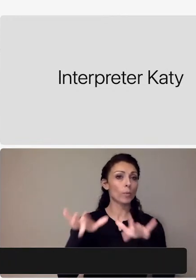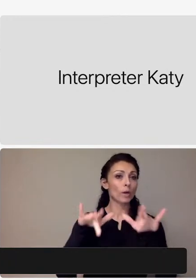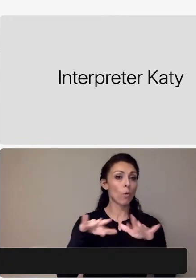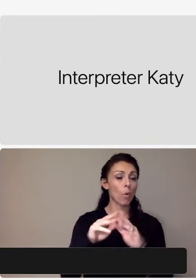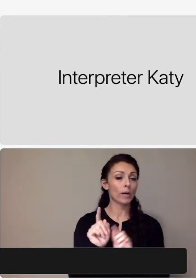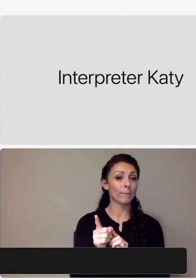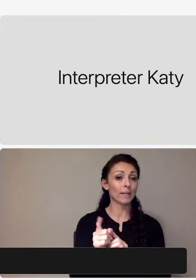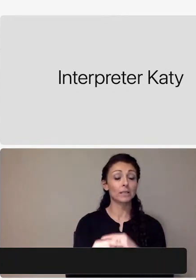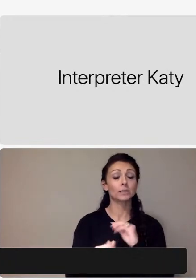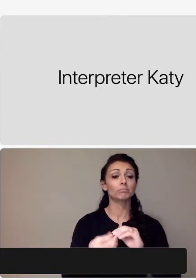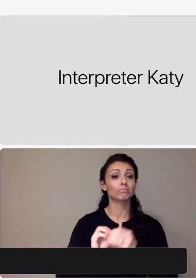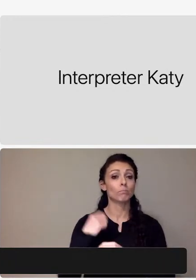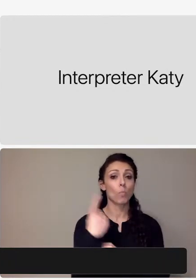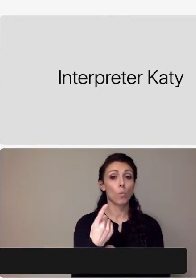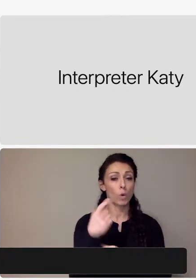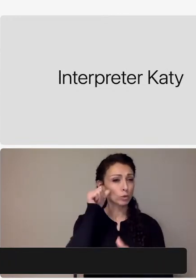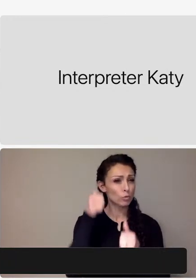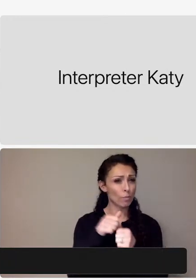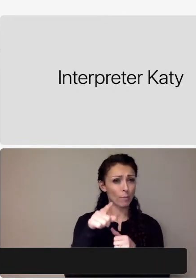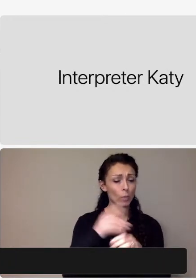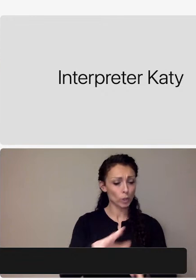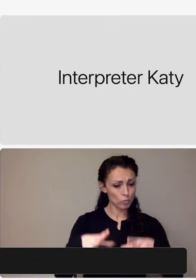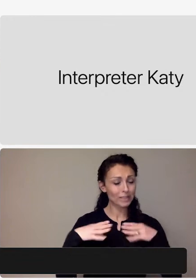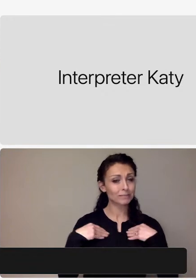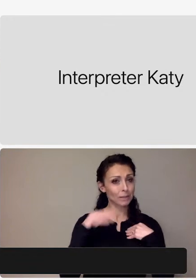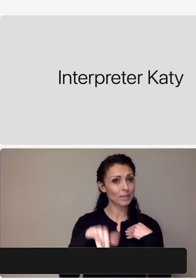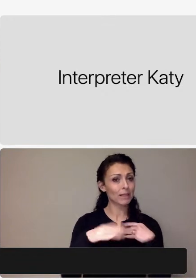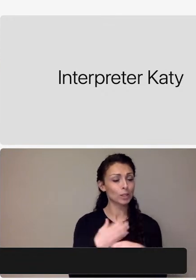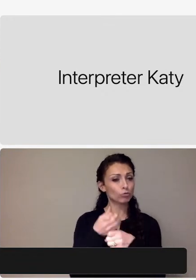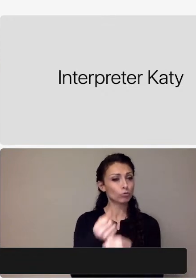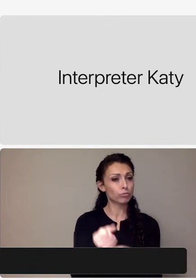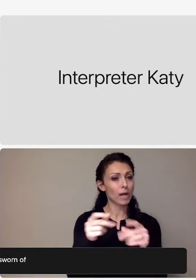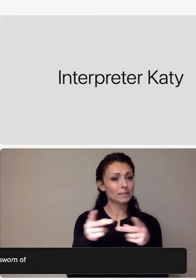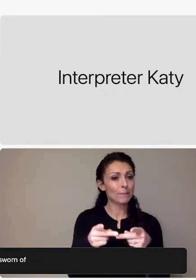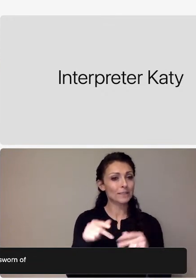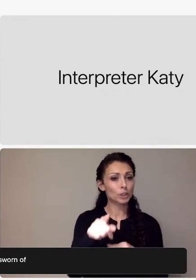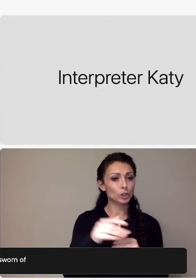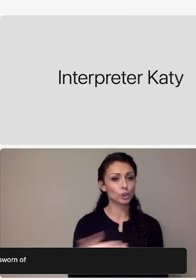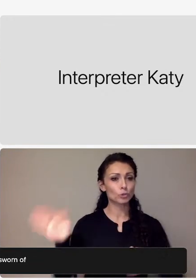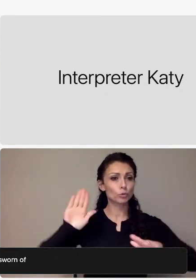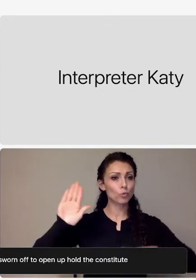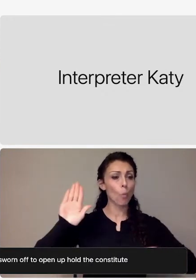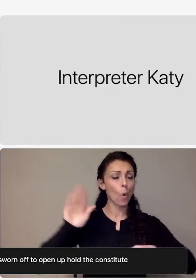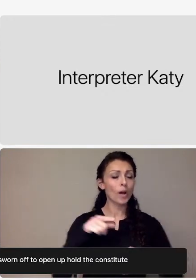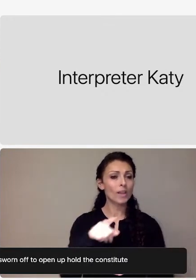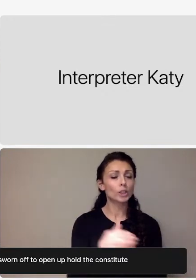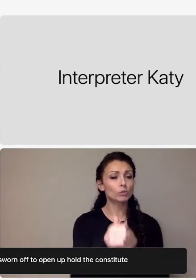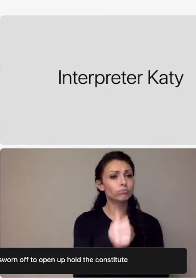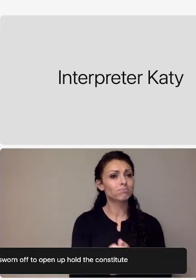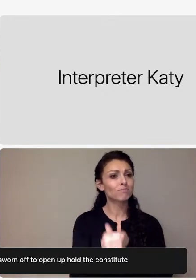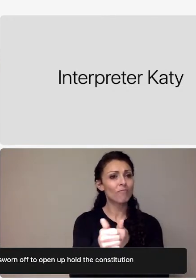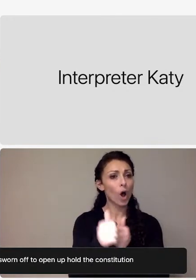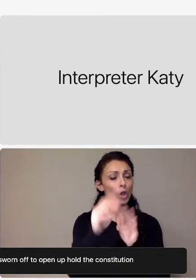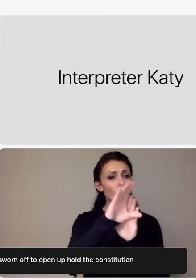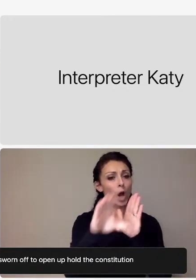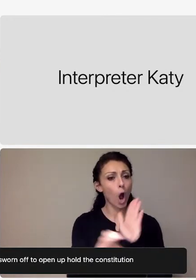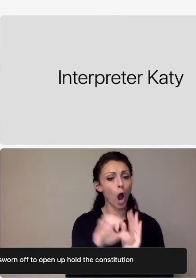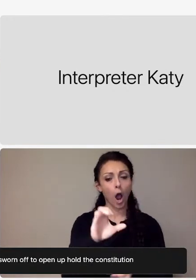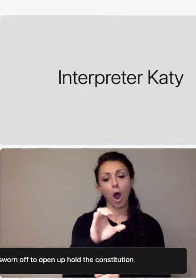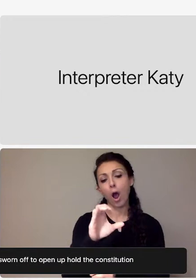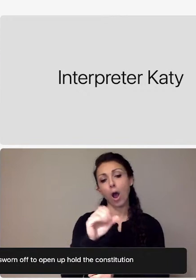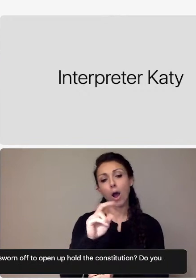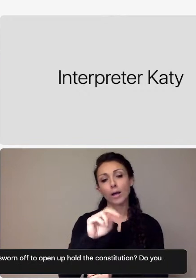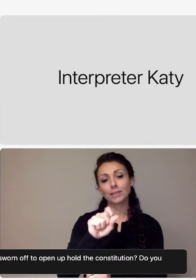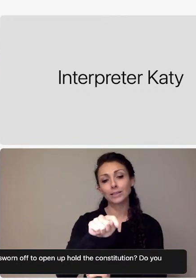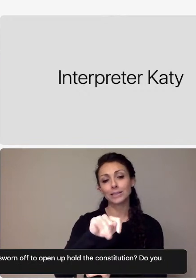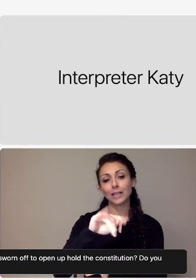remember that when you took this trusted position you swore an oath to uphold the constitution do you realize that a mandate is not